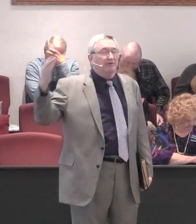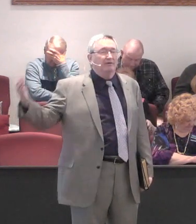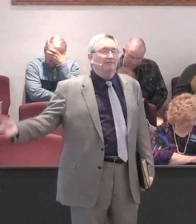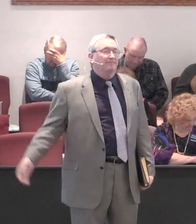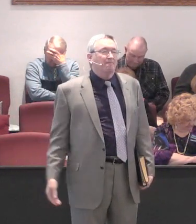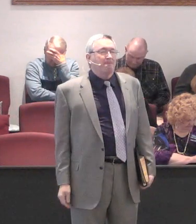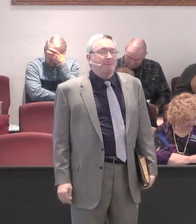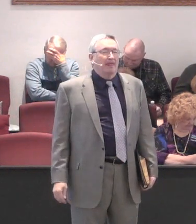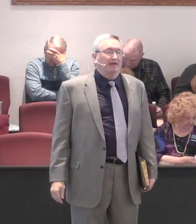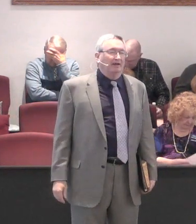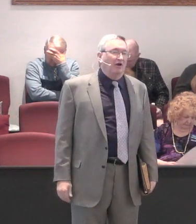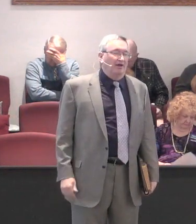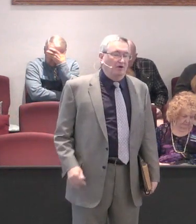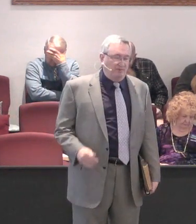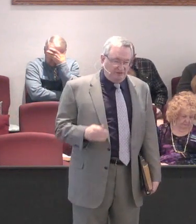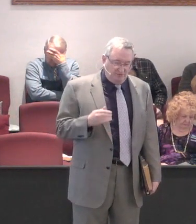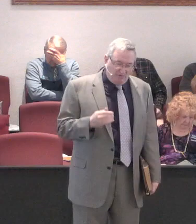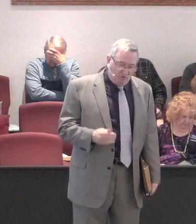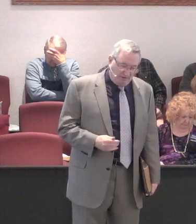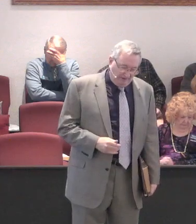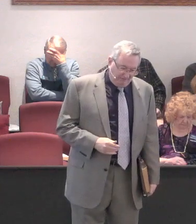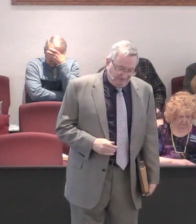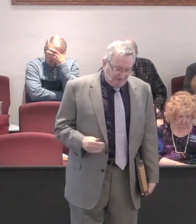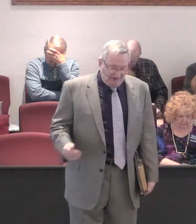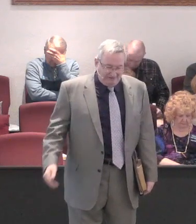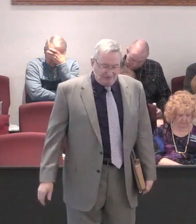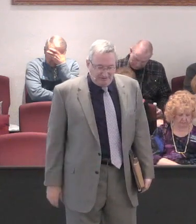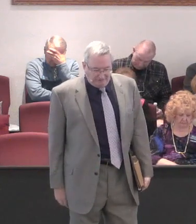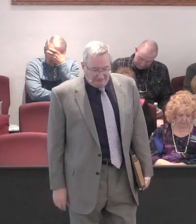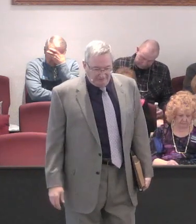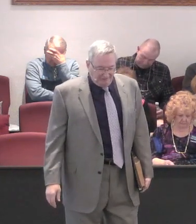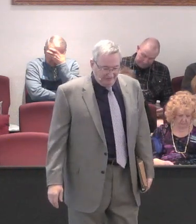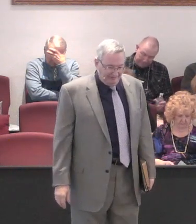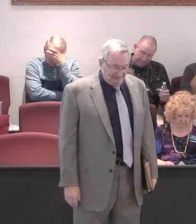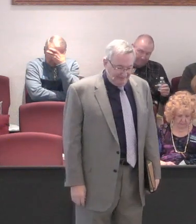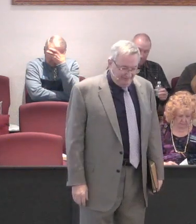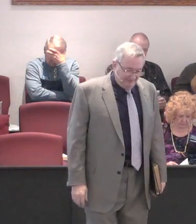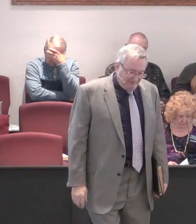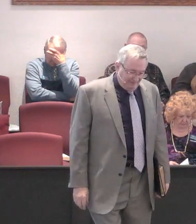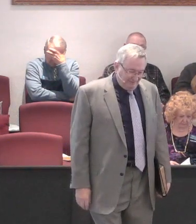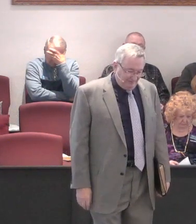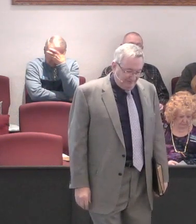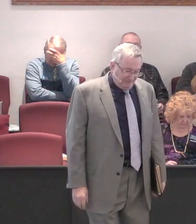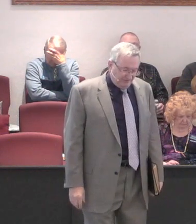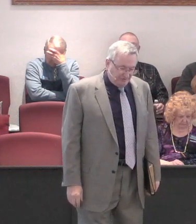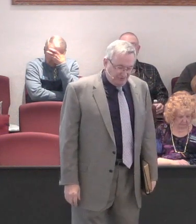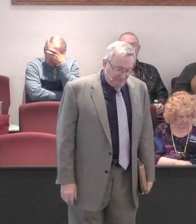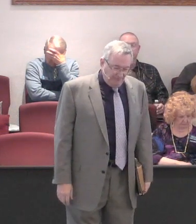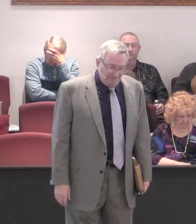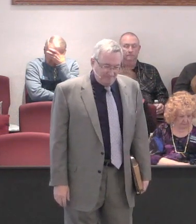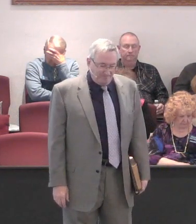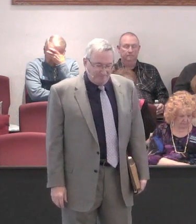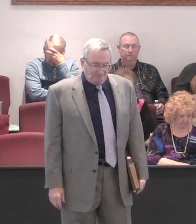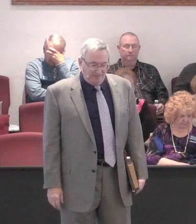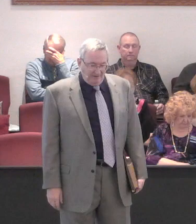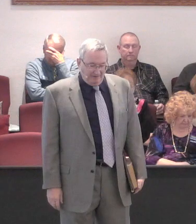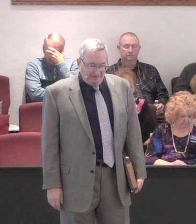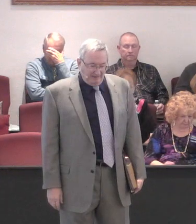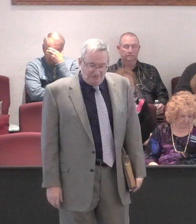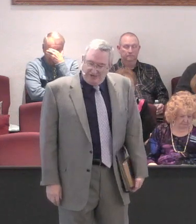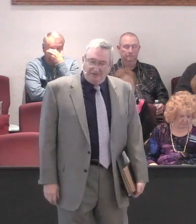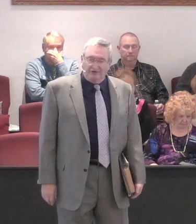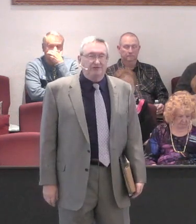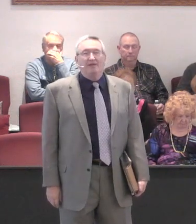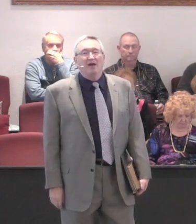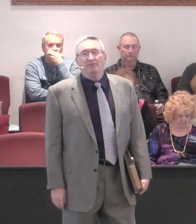out. And God, help us to be willing, just like Jesus, to serve.